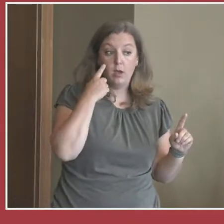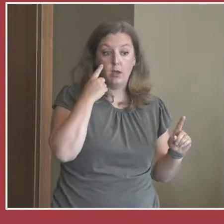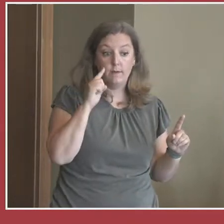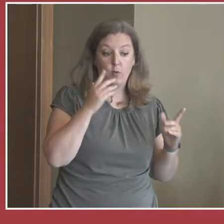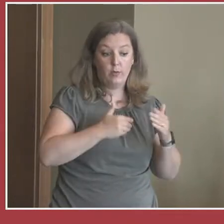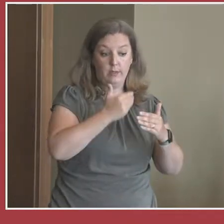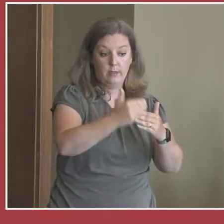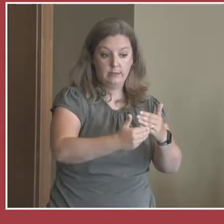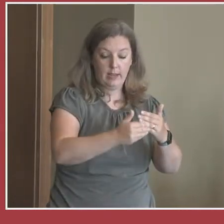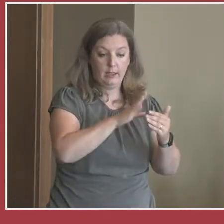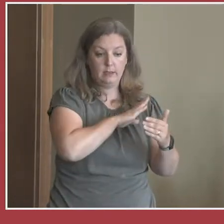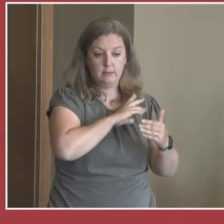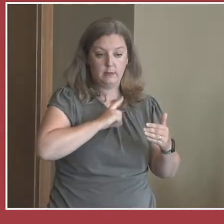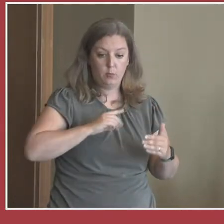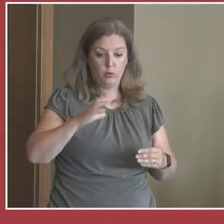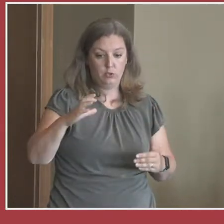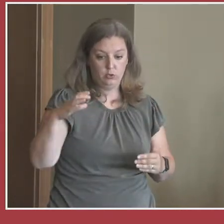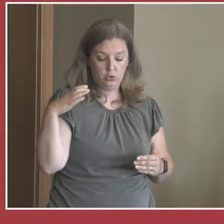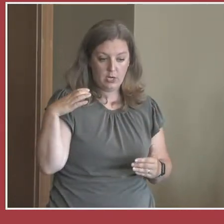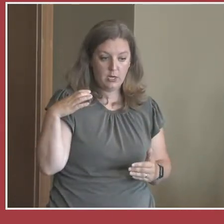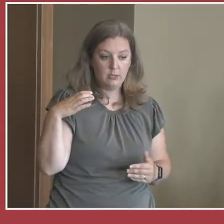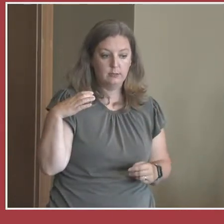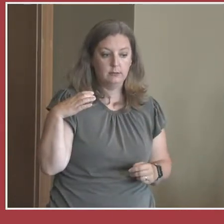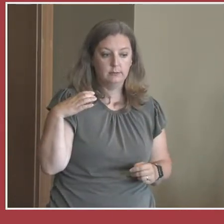the next board chair